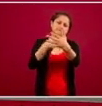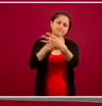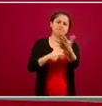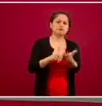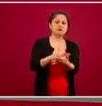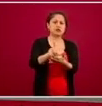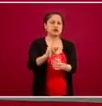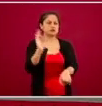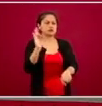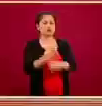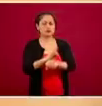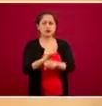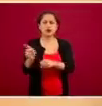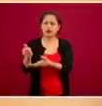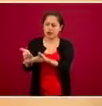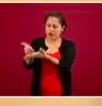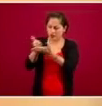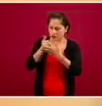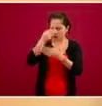activists to